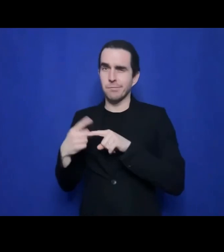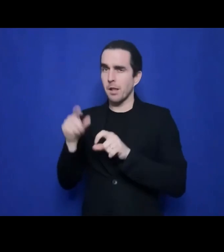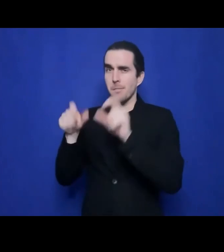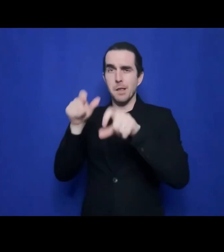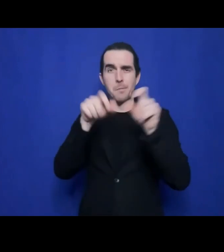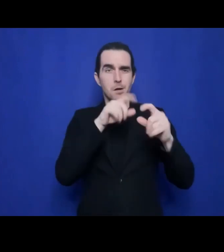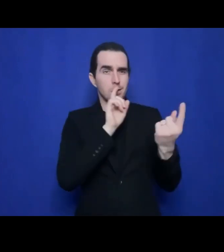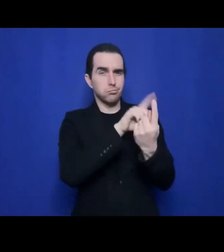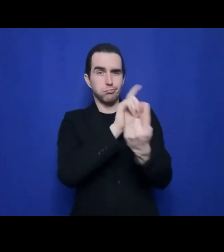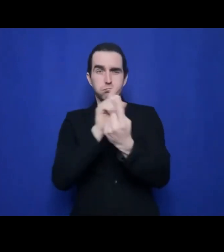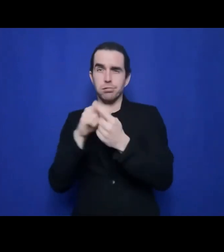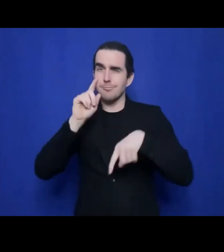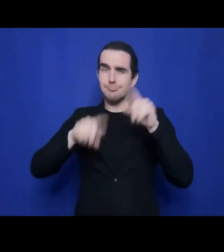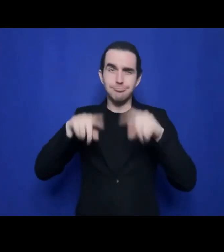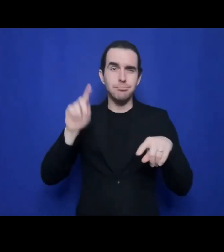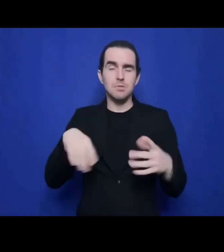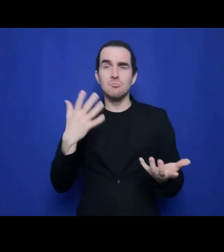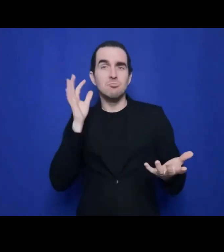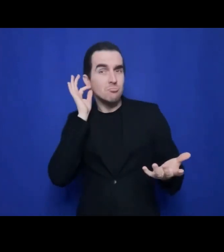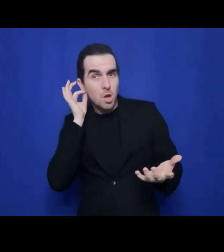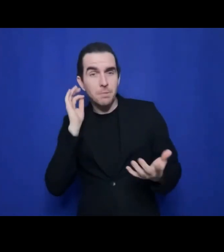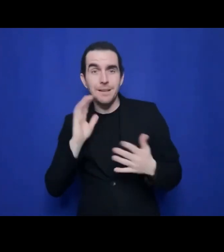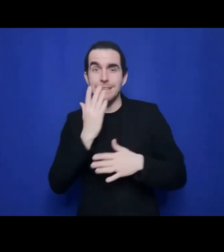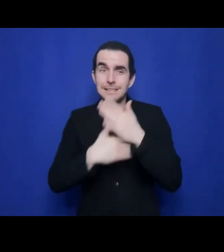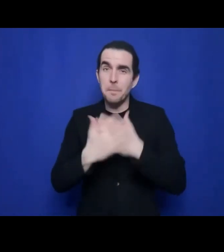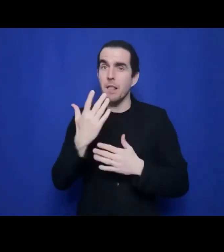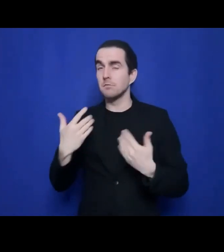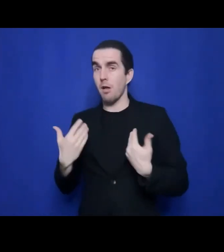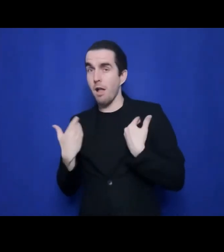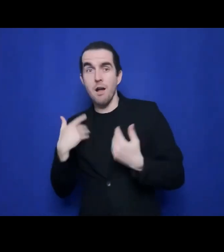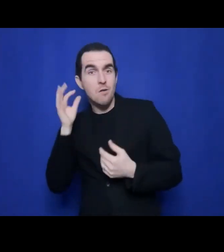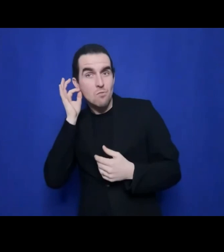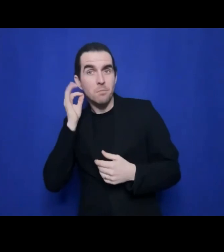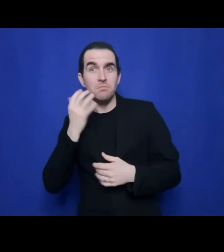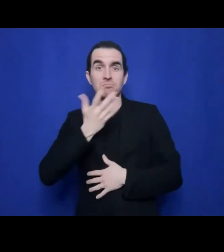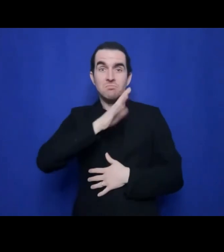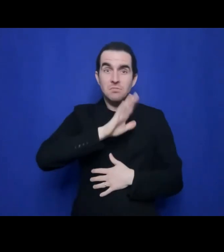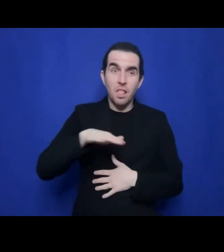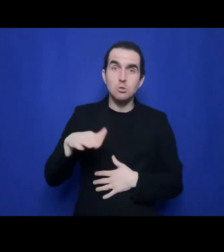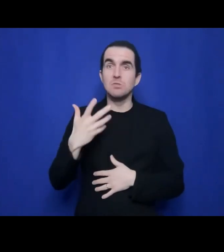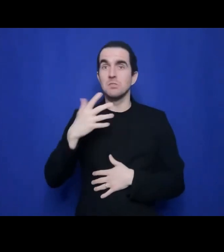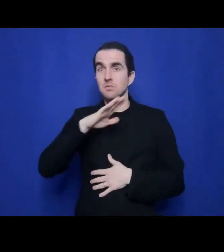from indigenous peoples organizations, people from